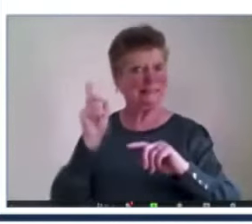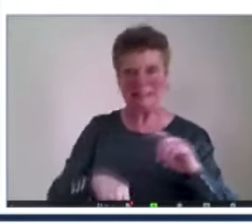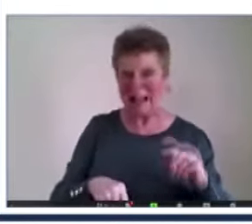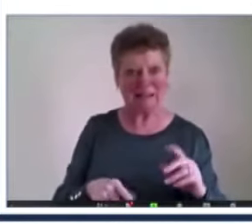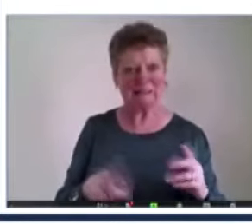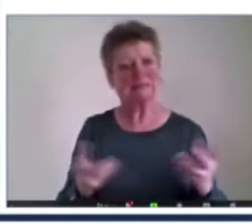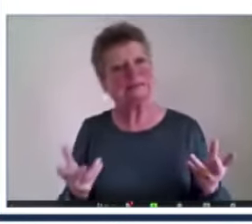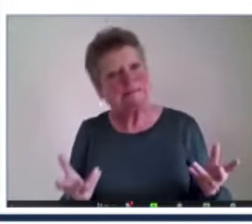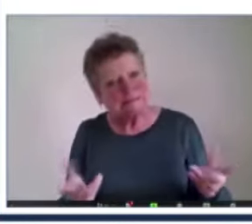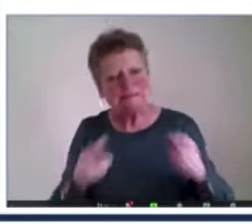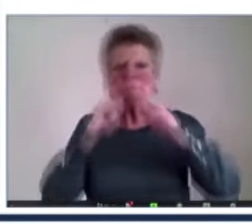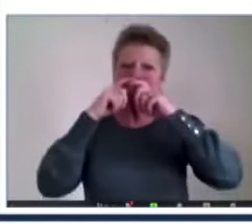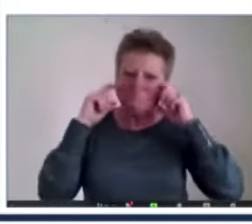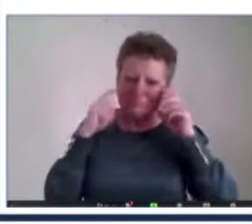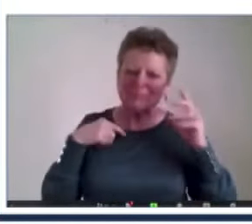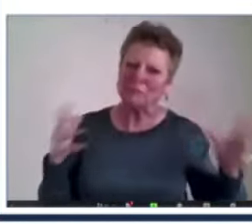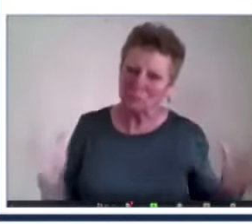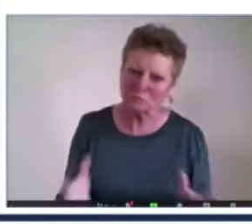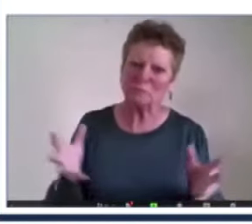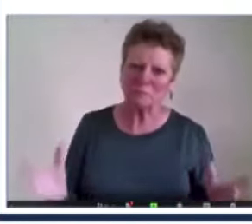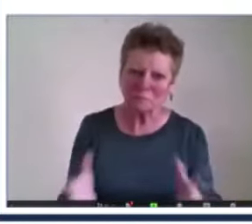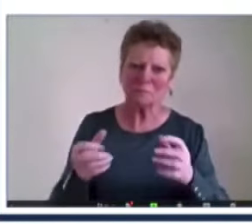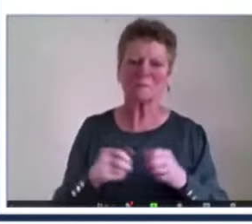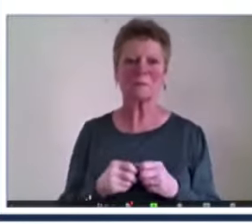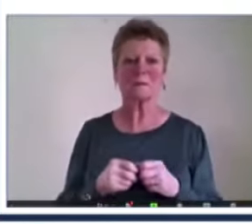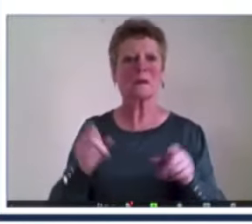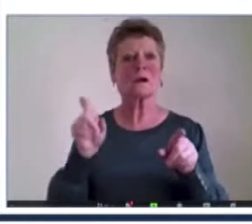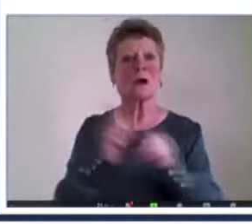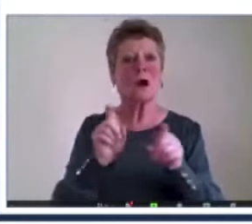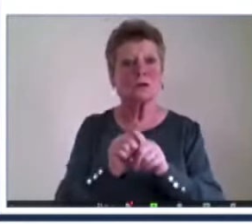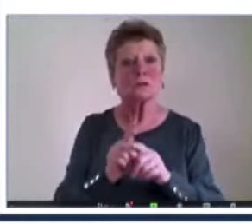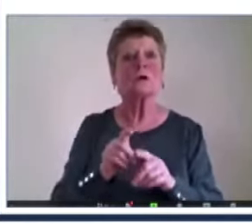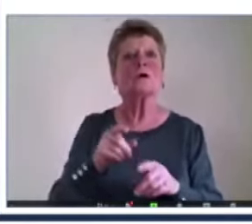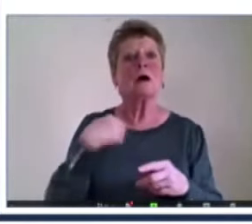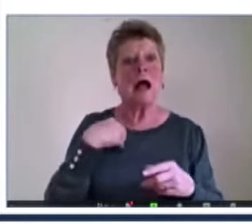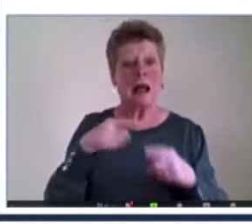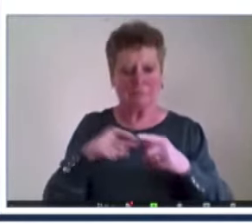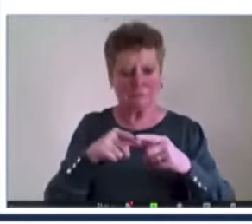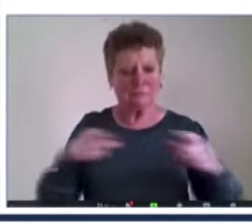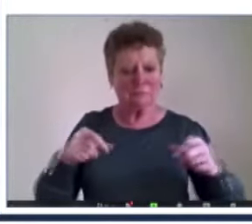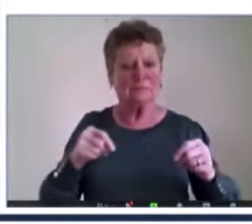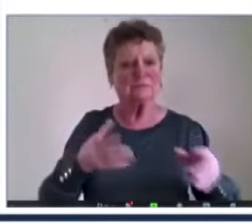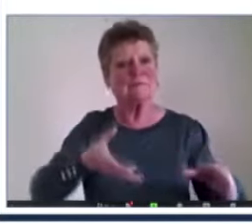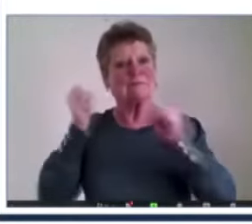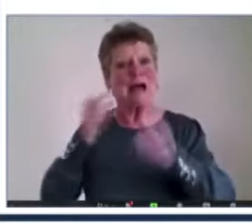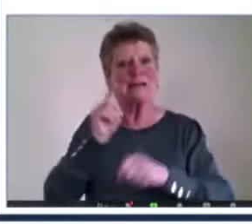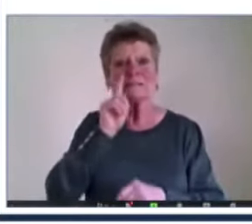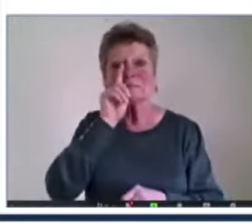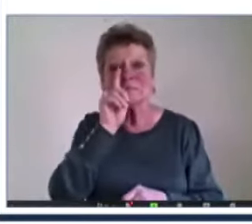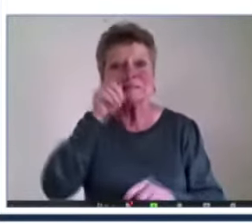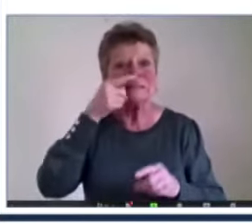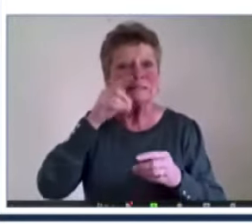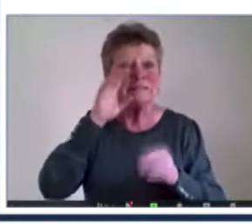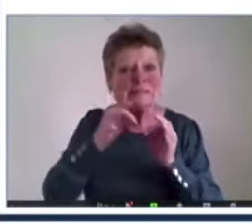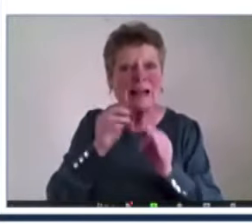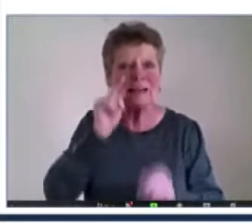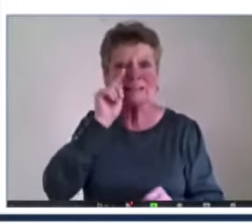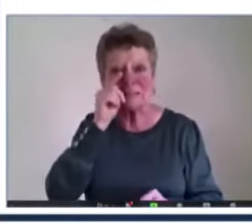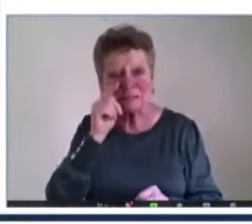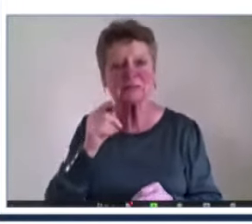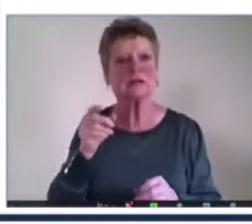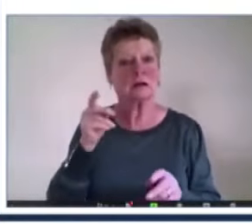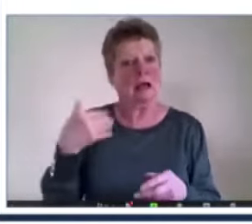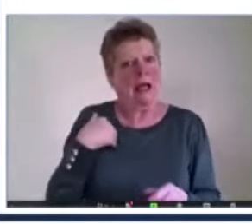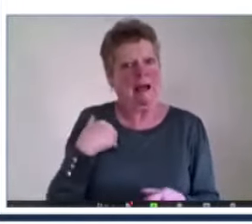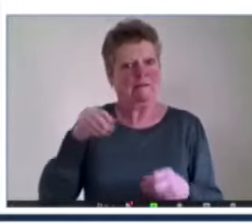circle. I strongly recommend that you keep rapid tests on hand and use them as a way to help protect the people you care about